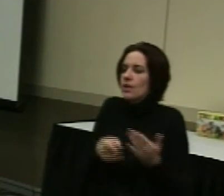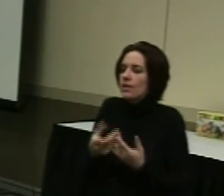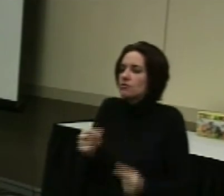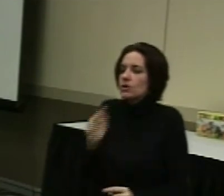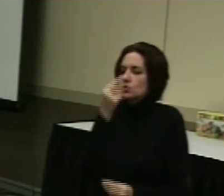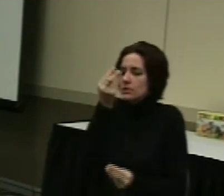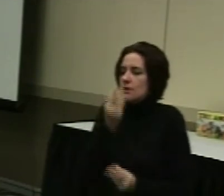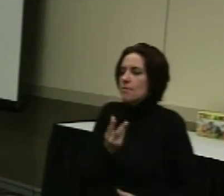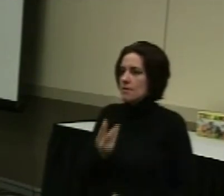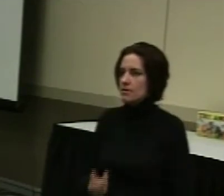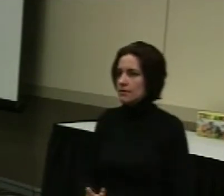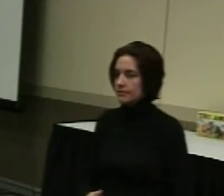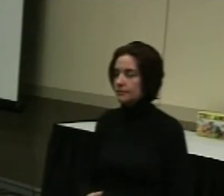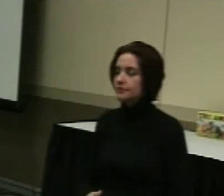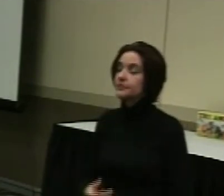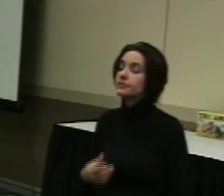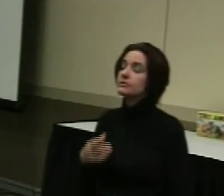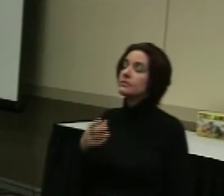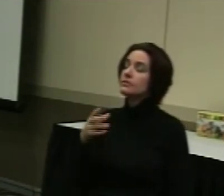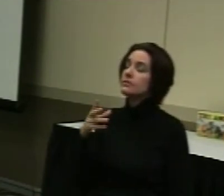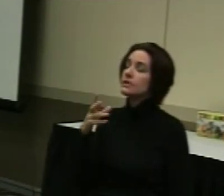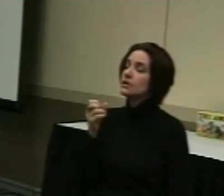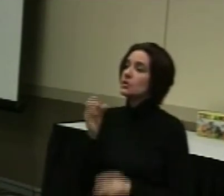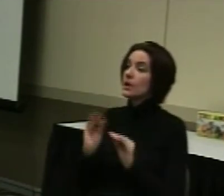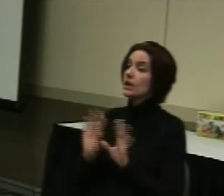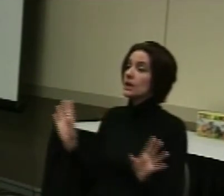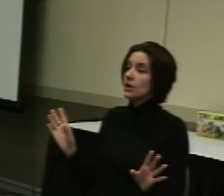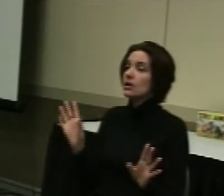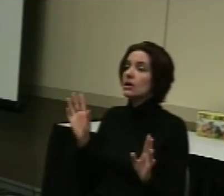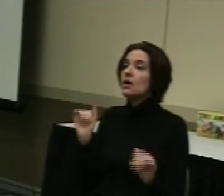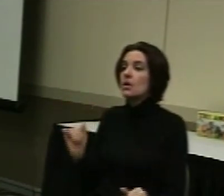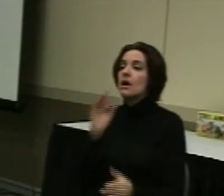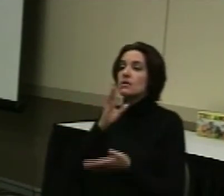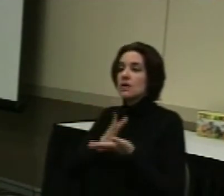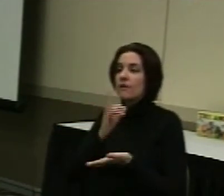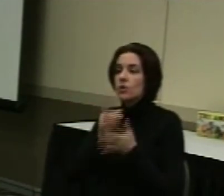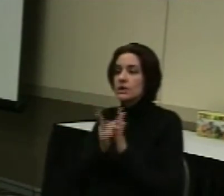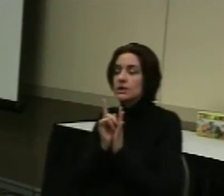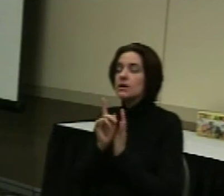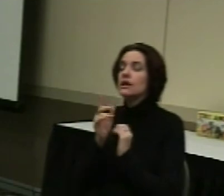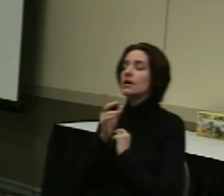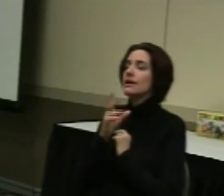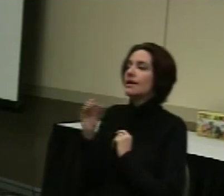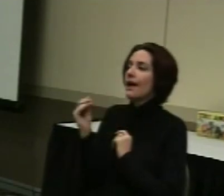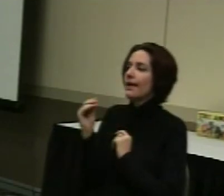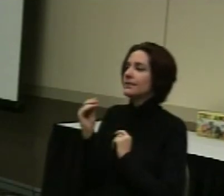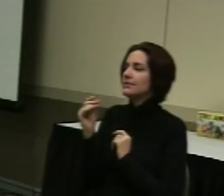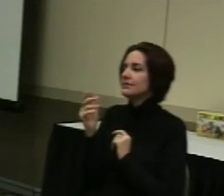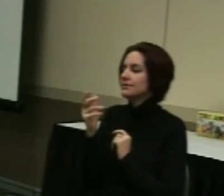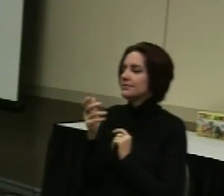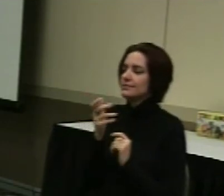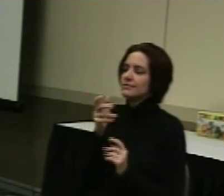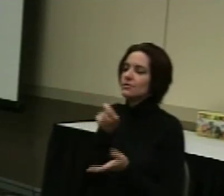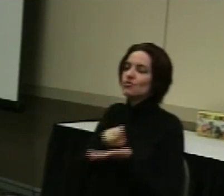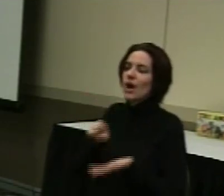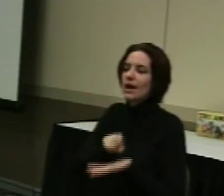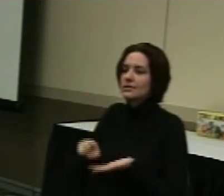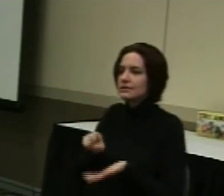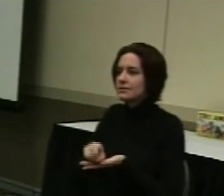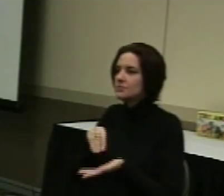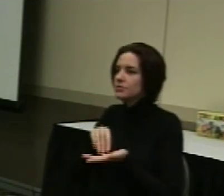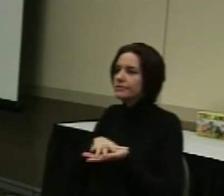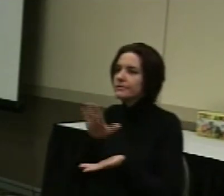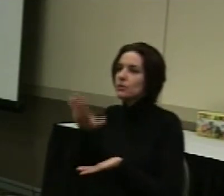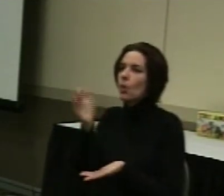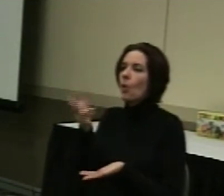So clearly, we could stop for a little minute and write your own